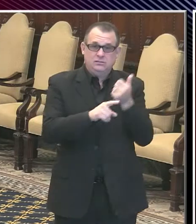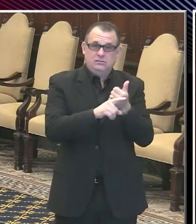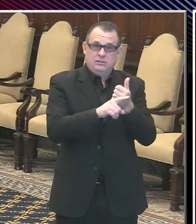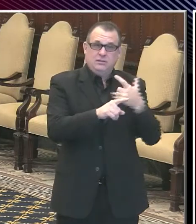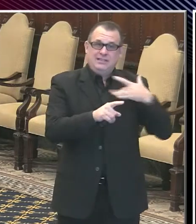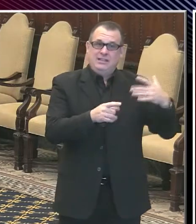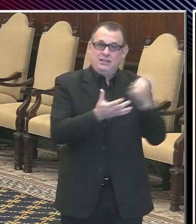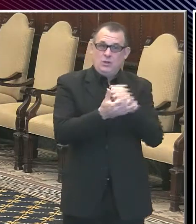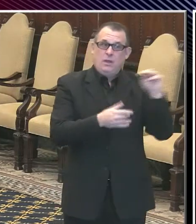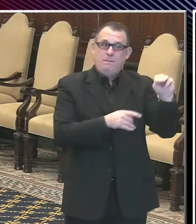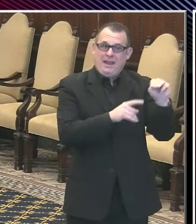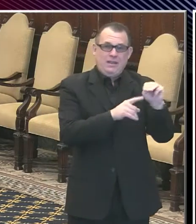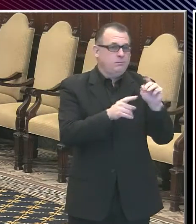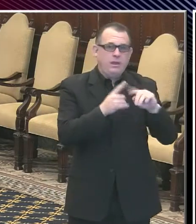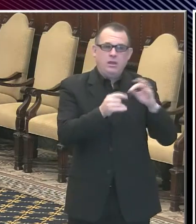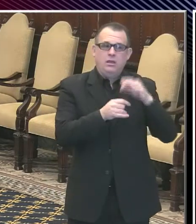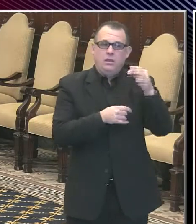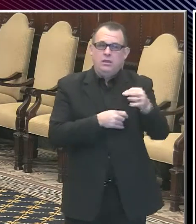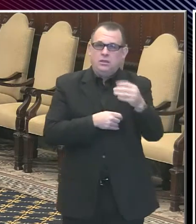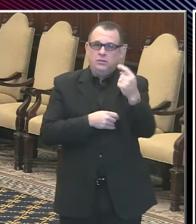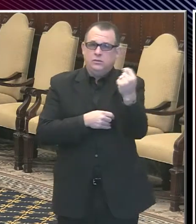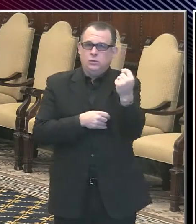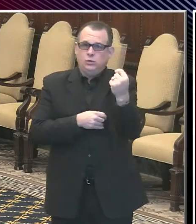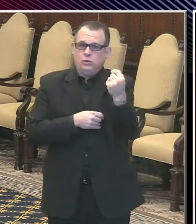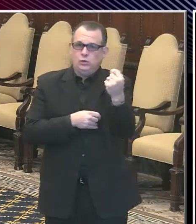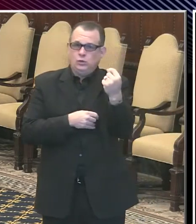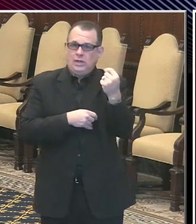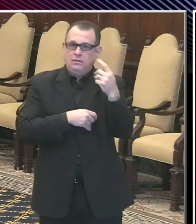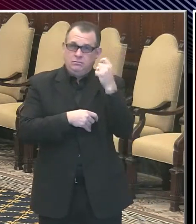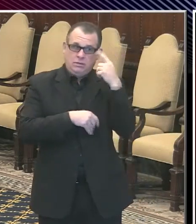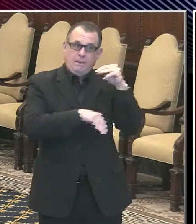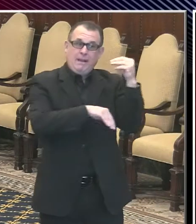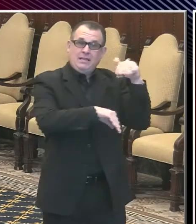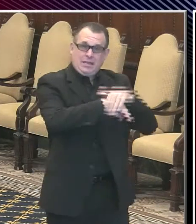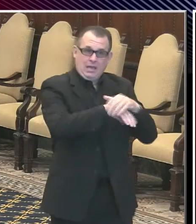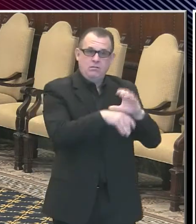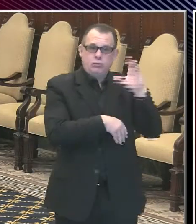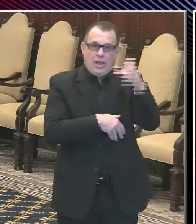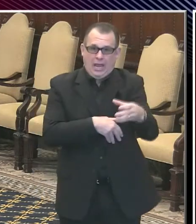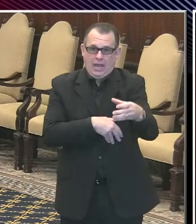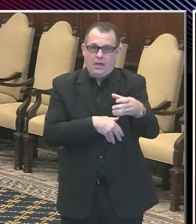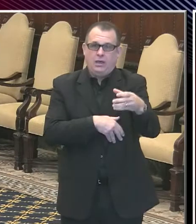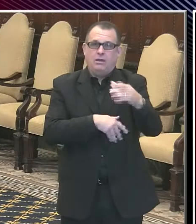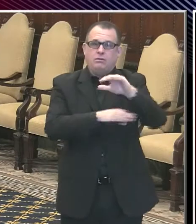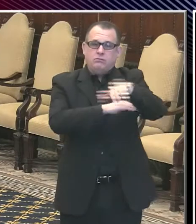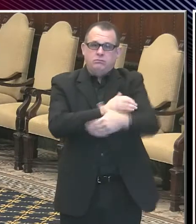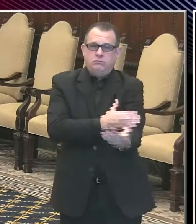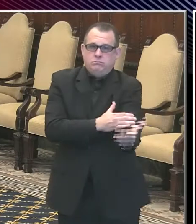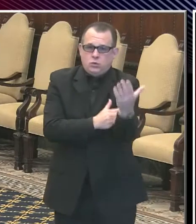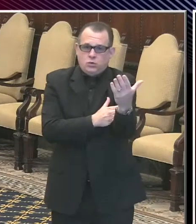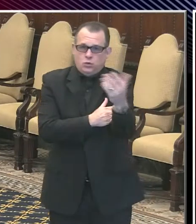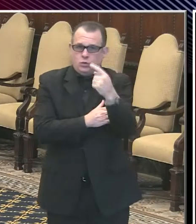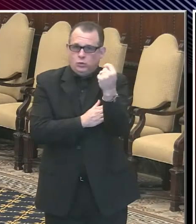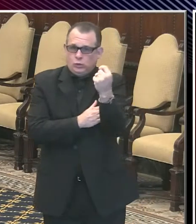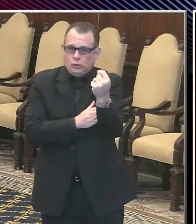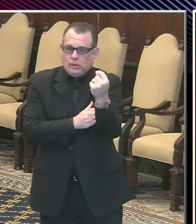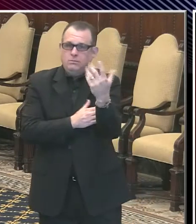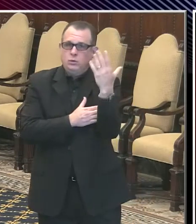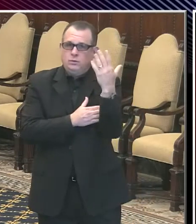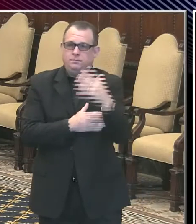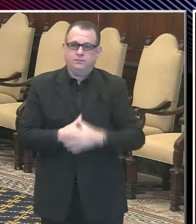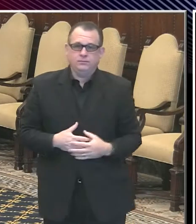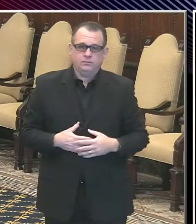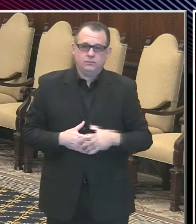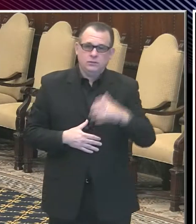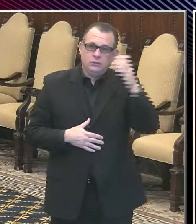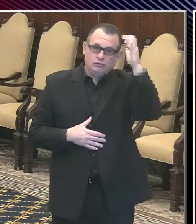trash and recycling out on Monday evening after 5 o'clock for collection on Tuesday. Trash and recycling